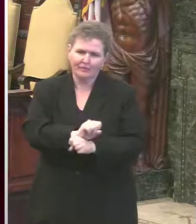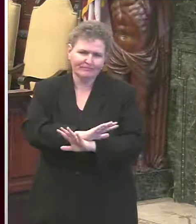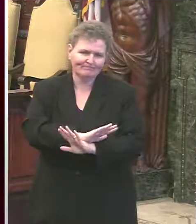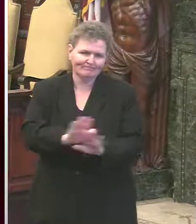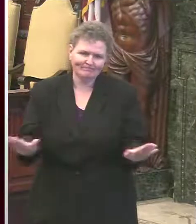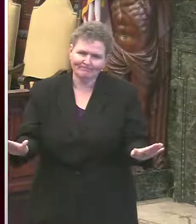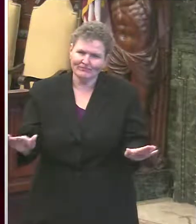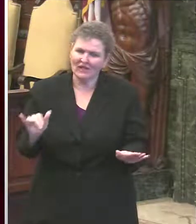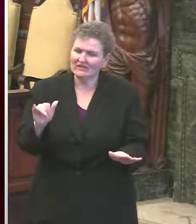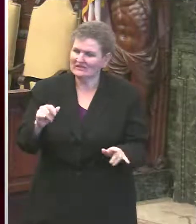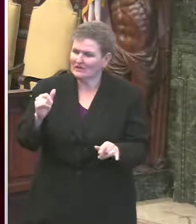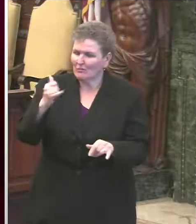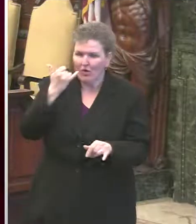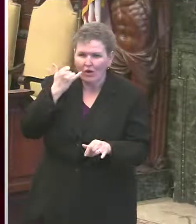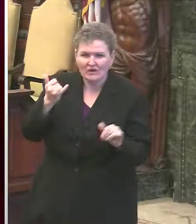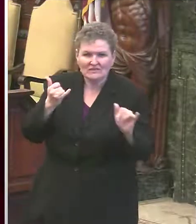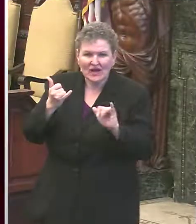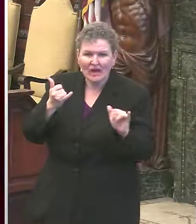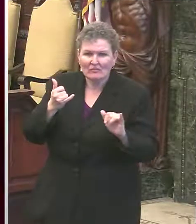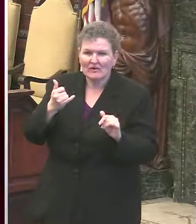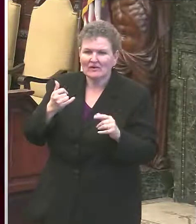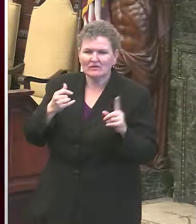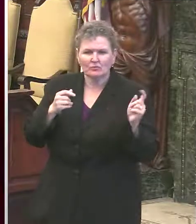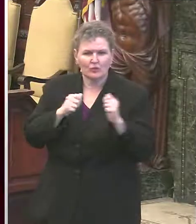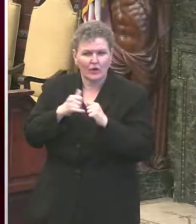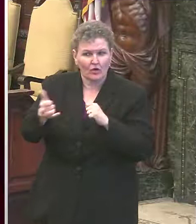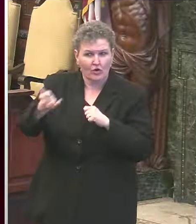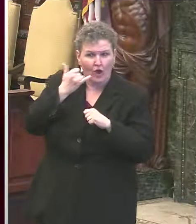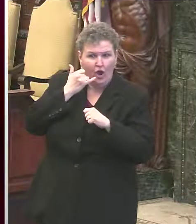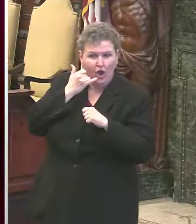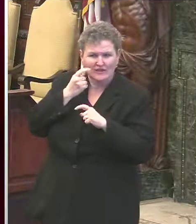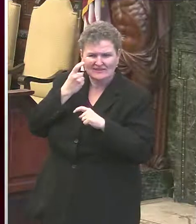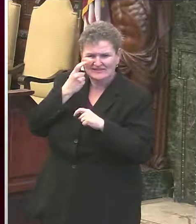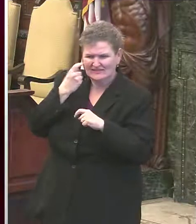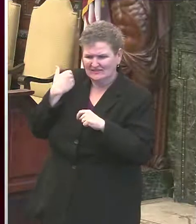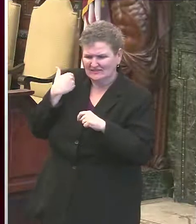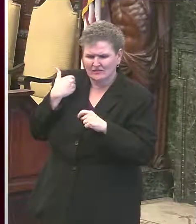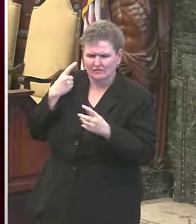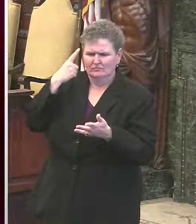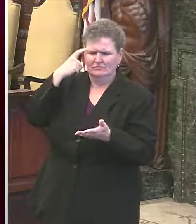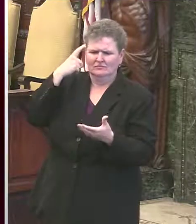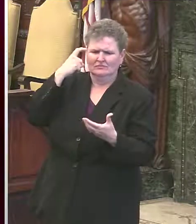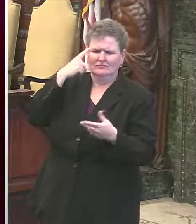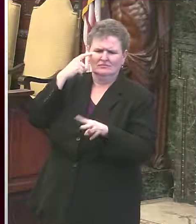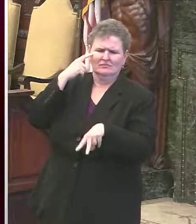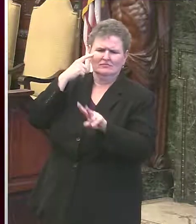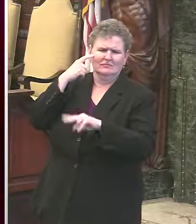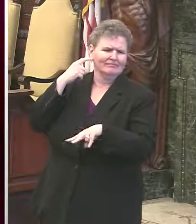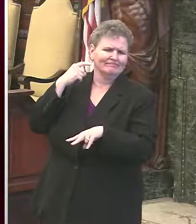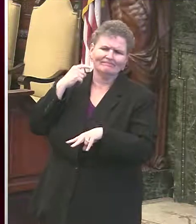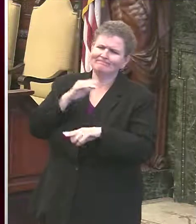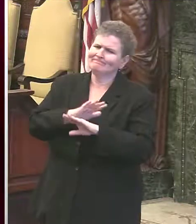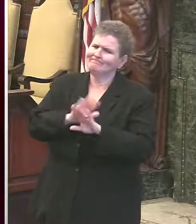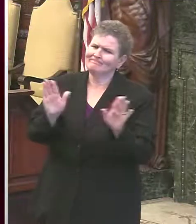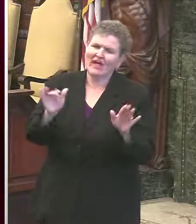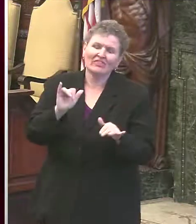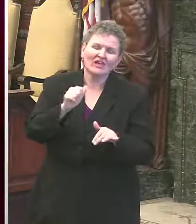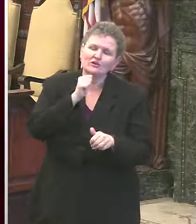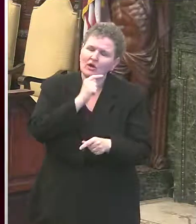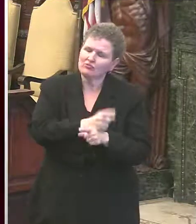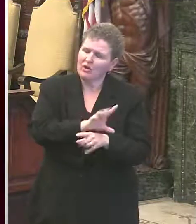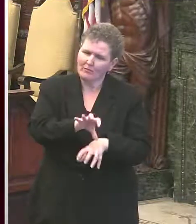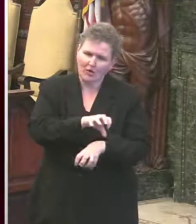call that says that you won the lottery, you might be suspicious about that. And we have emailed them and to say, these are not appropriate appointments, they're